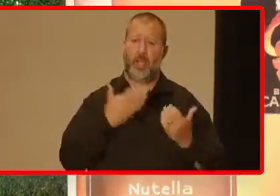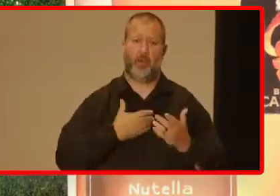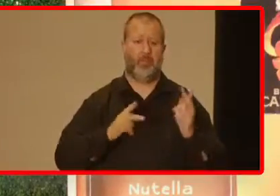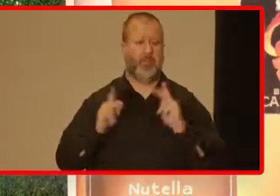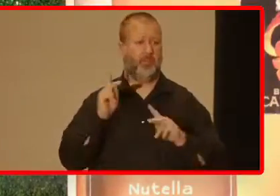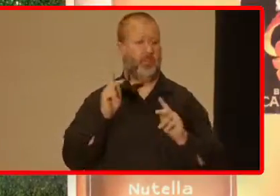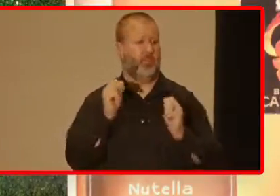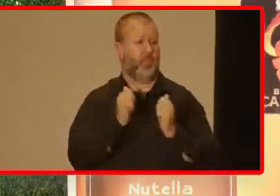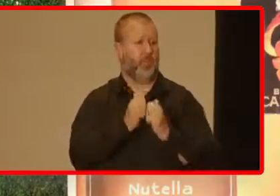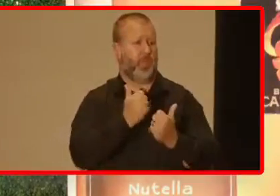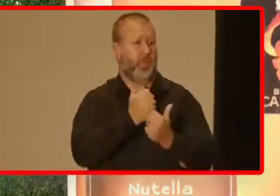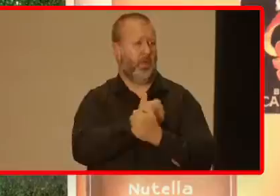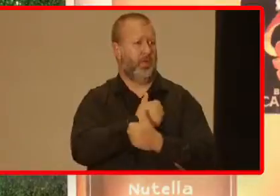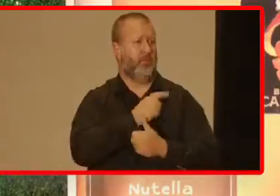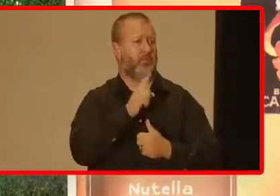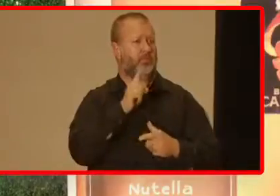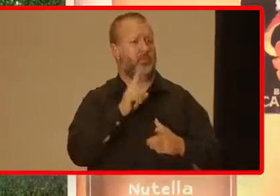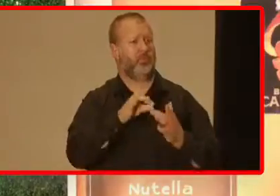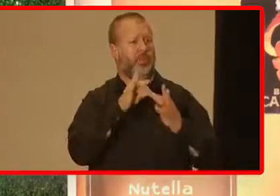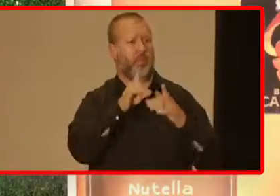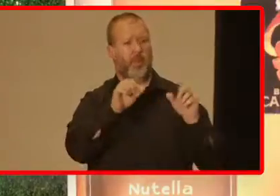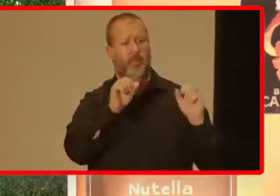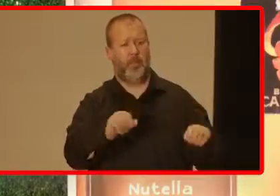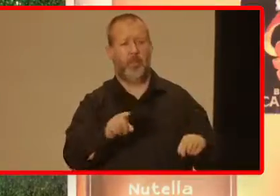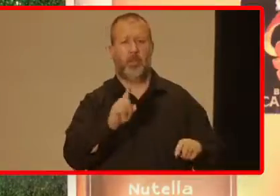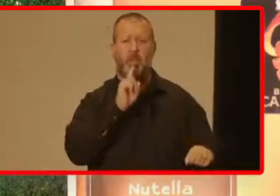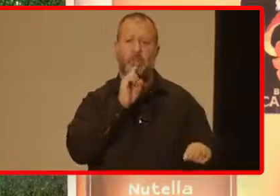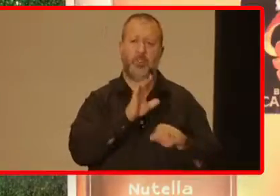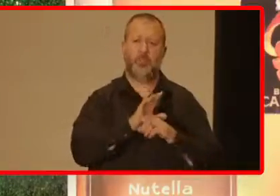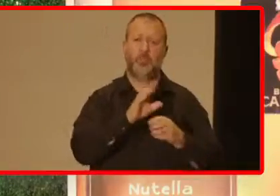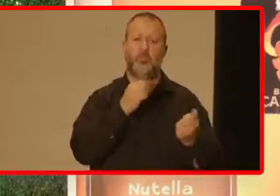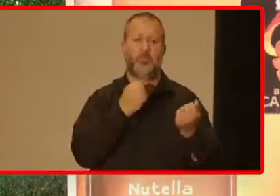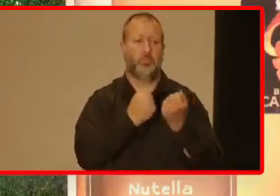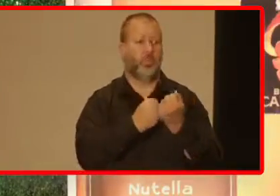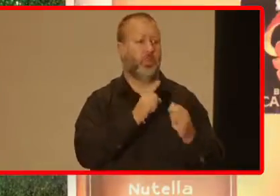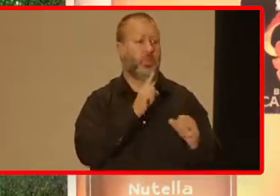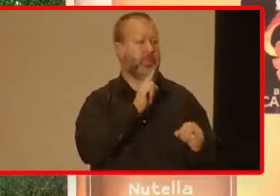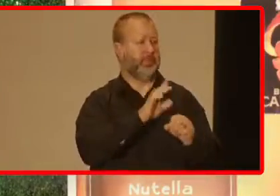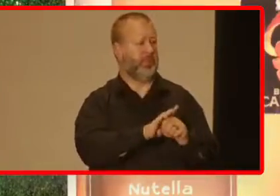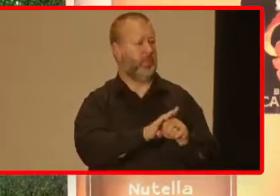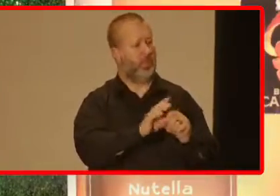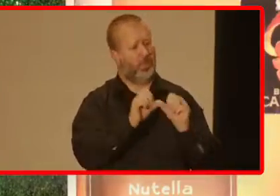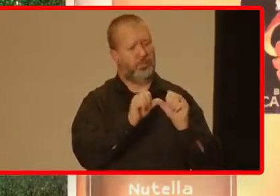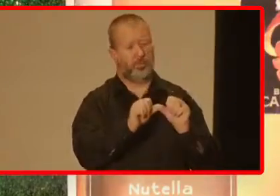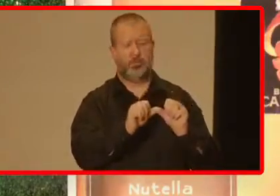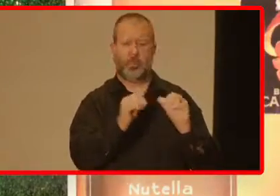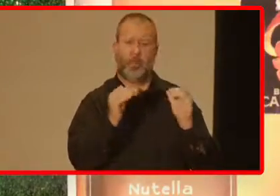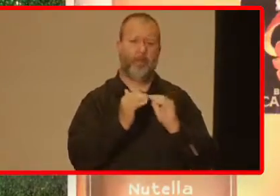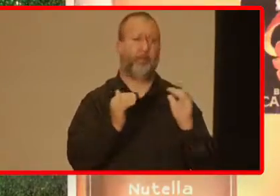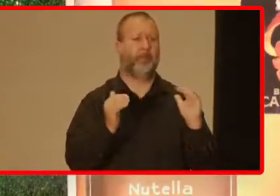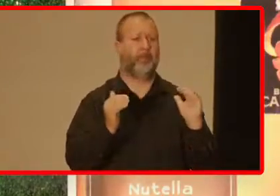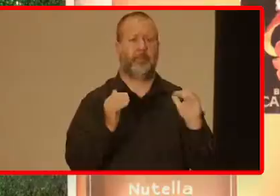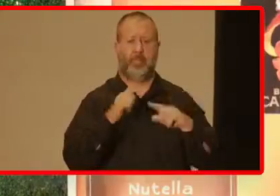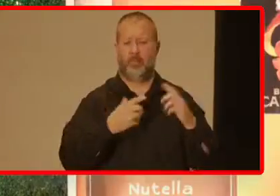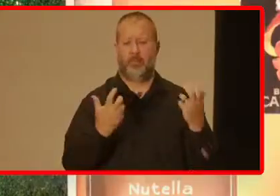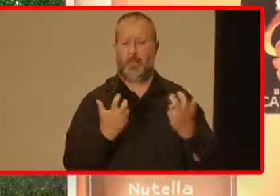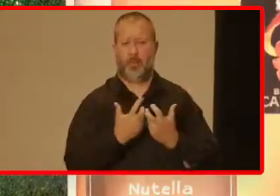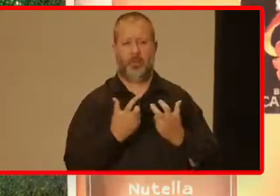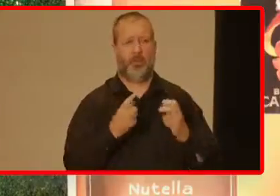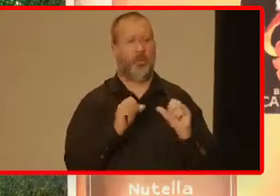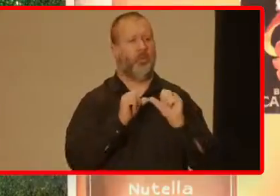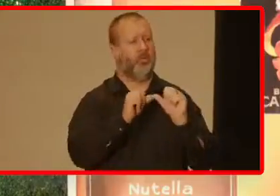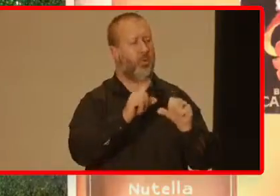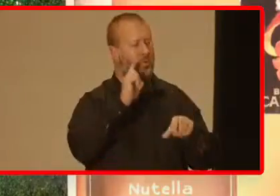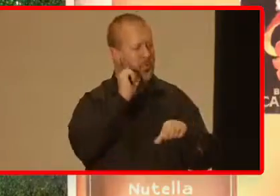with unique abilities. Your commitment, support, and dedication are unmatched. The department will continue to